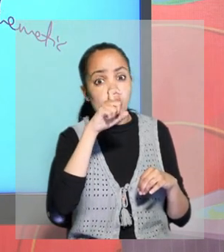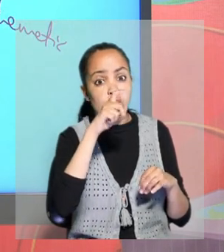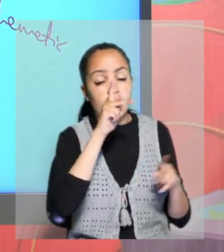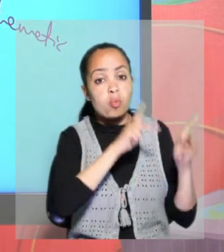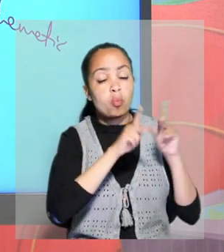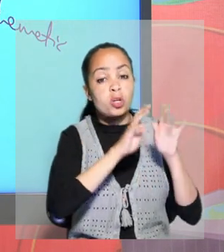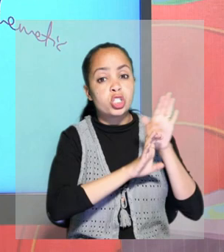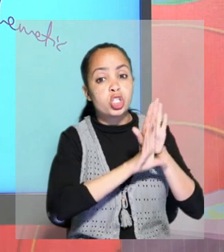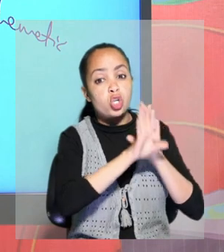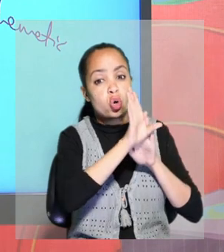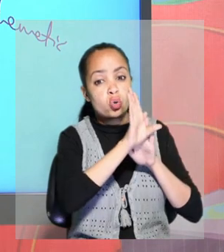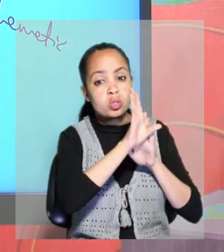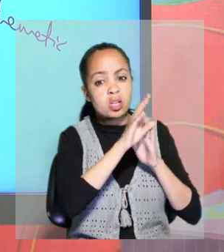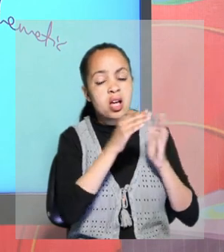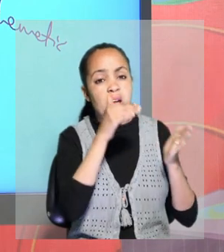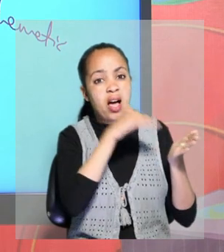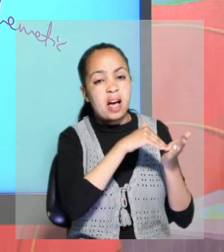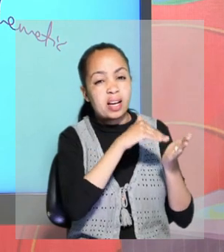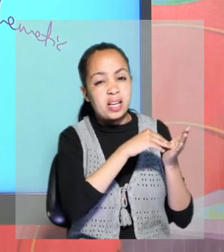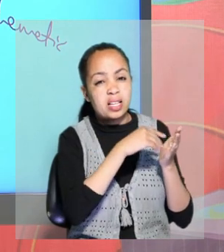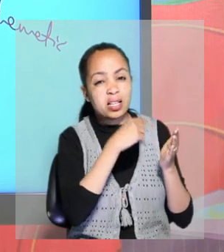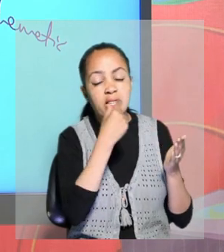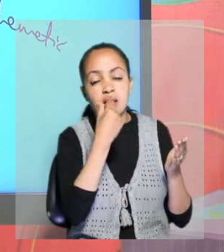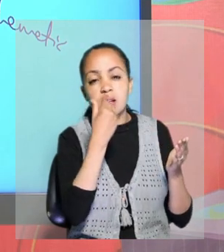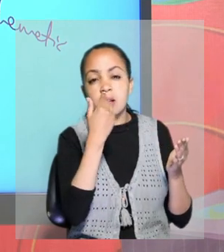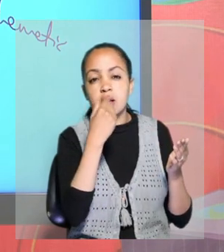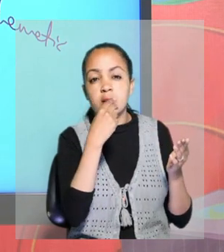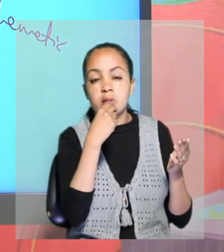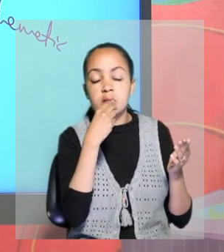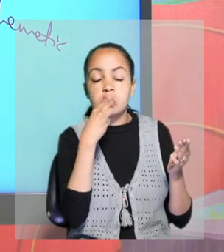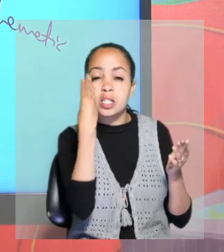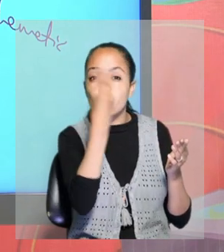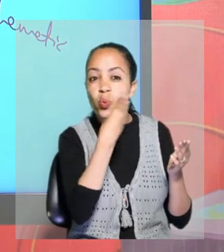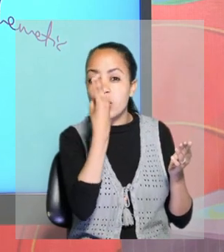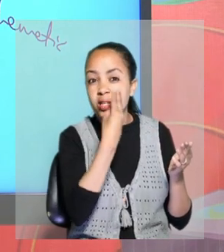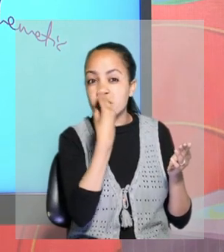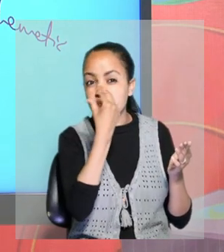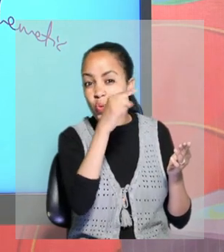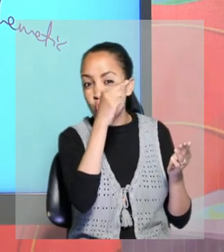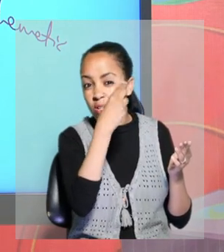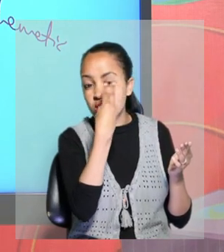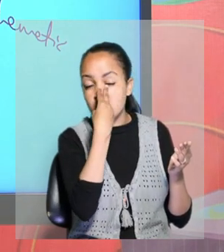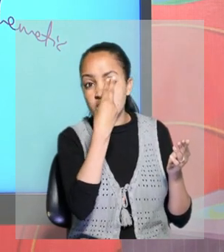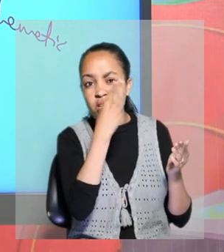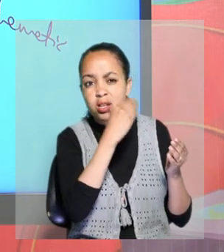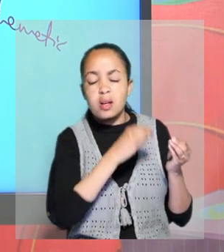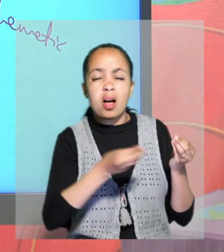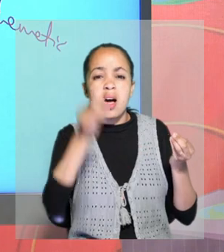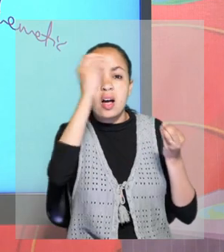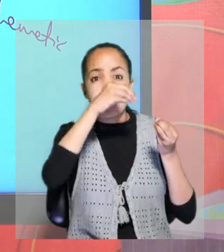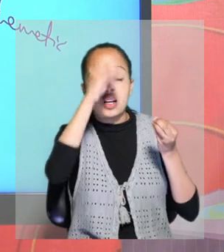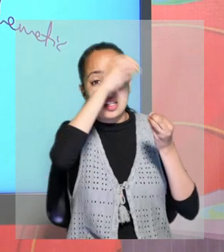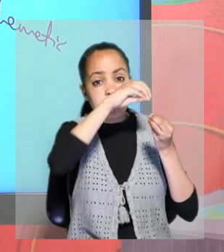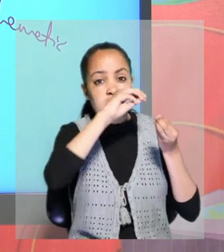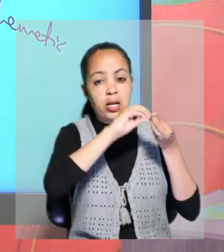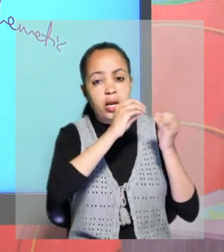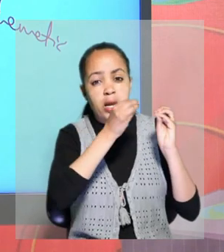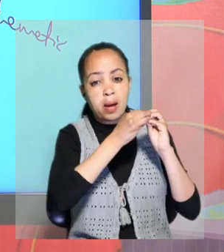Exponential population growth. Where again, this green line can be indicating again highly increasing population